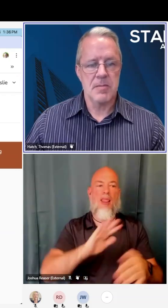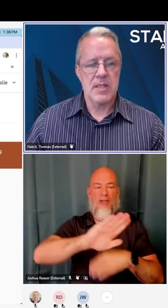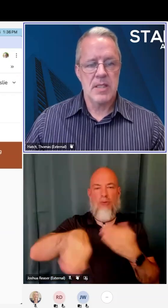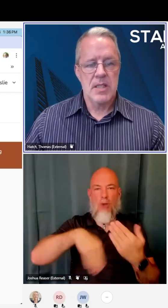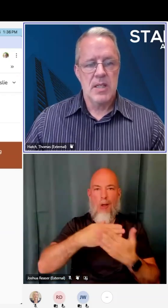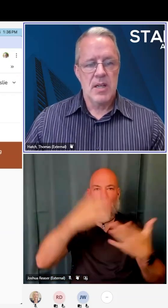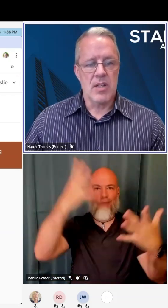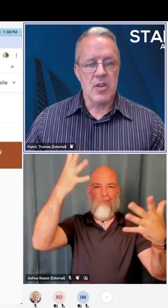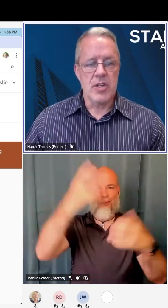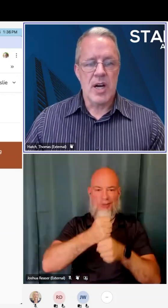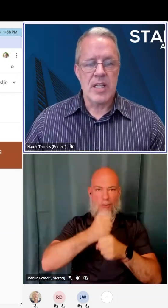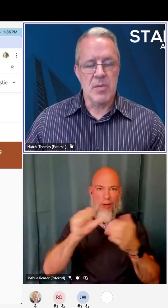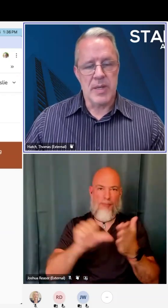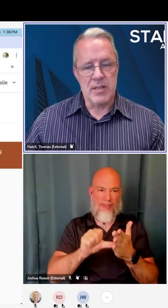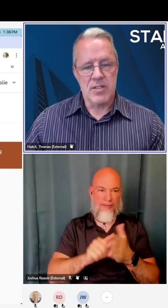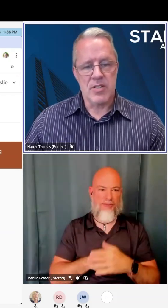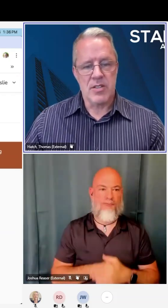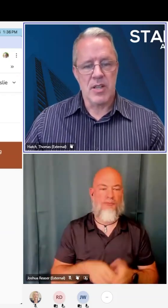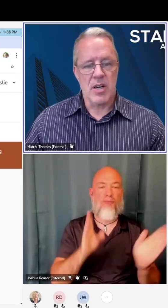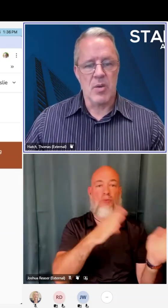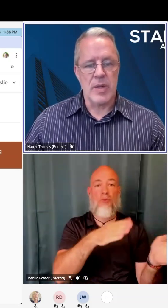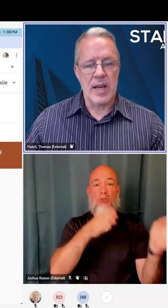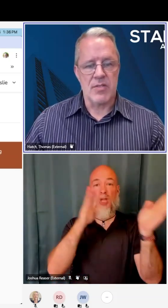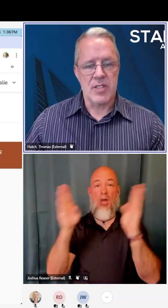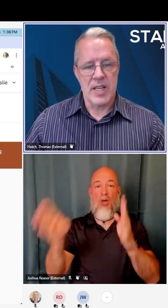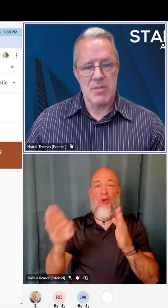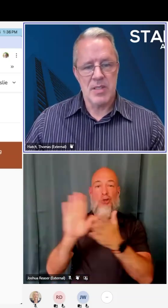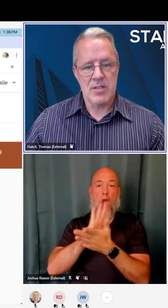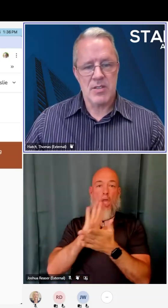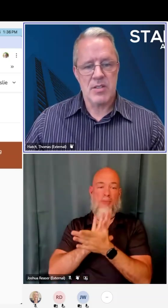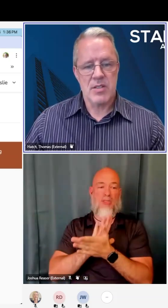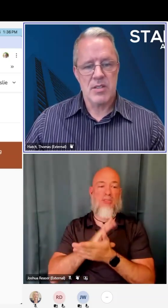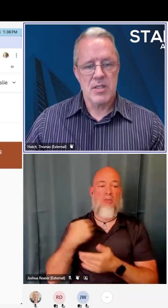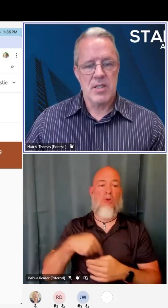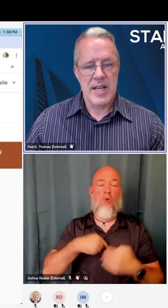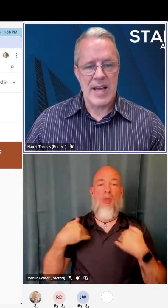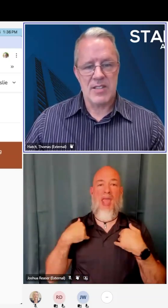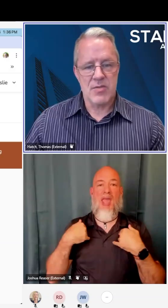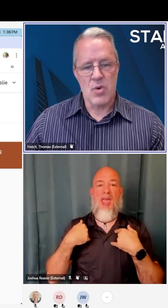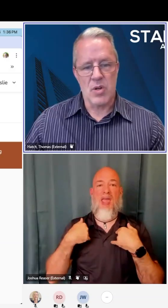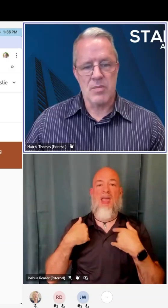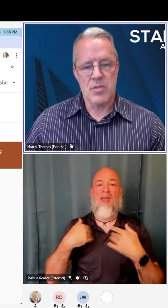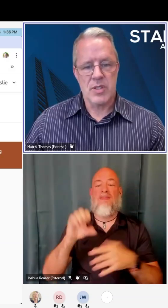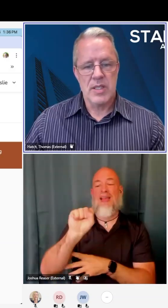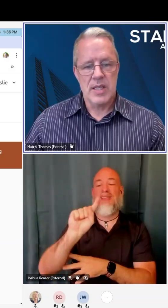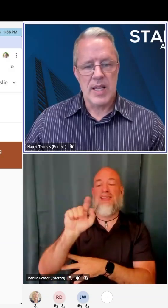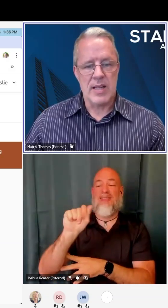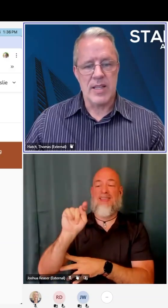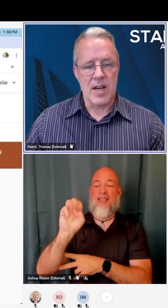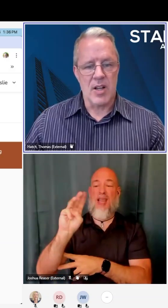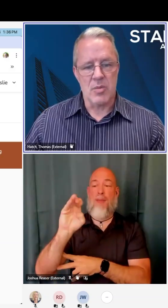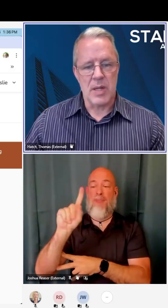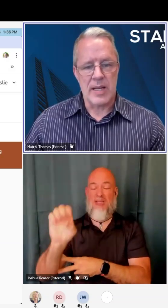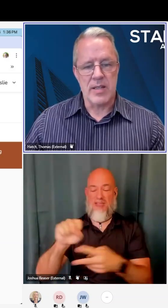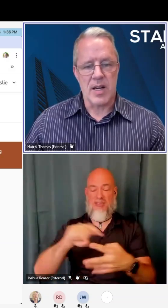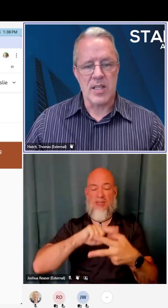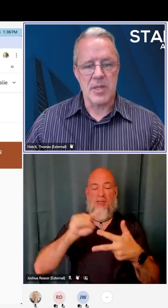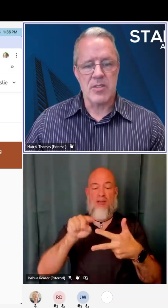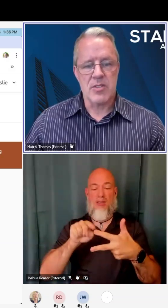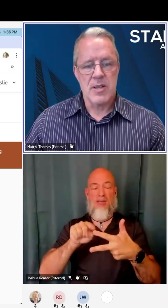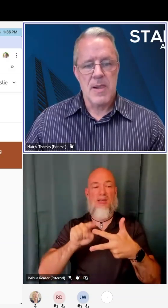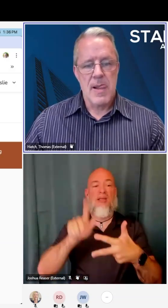summary. Under documents, we have statements, tax forms, and then other